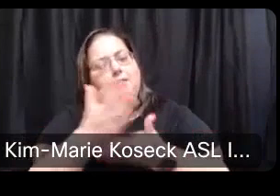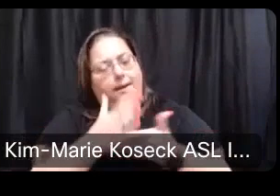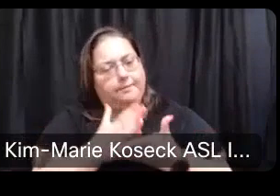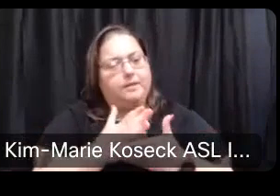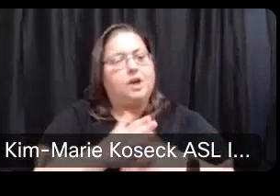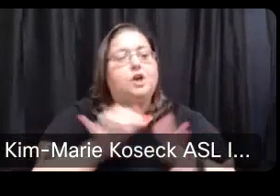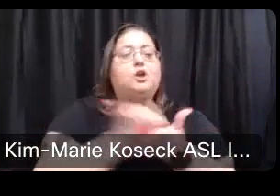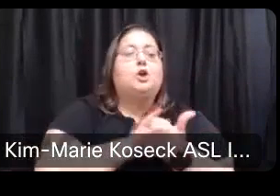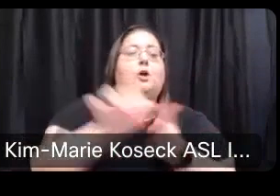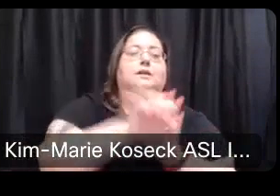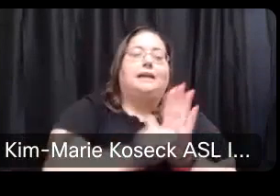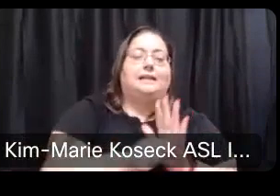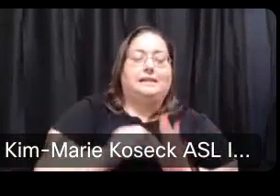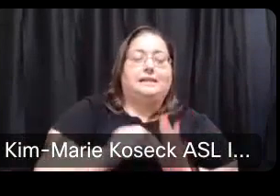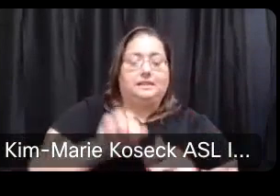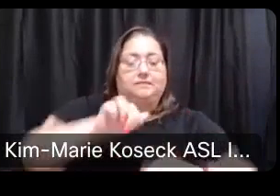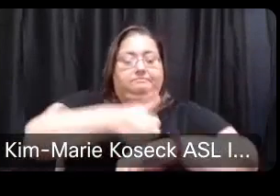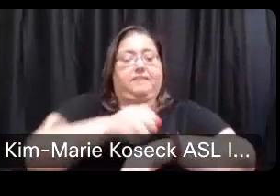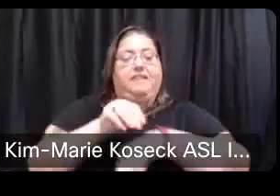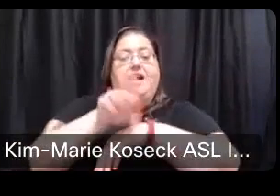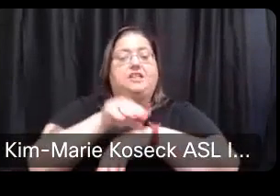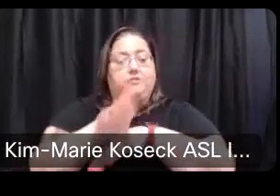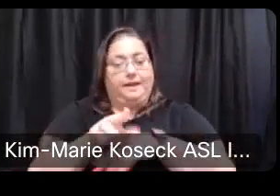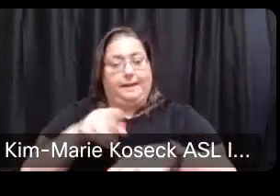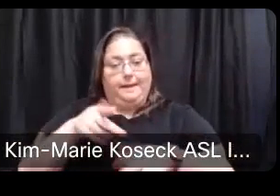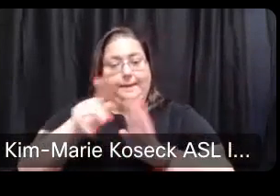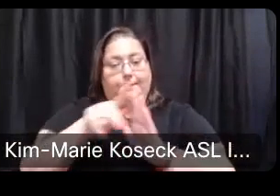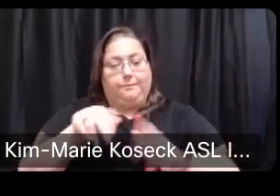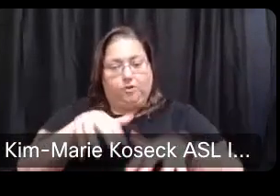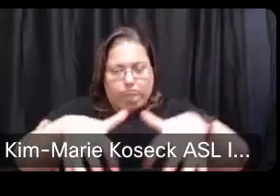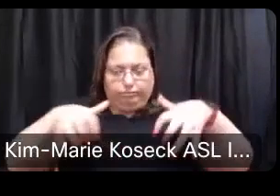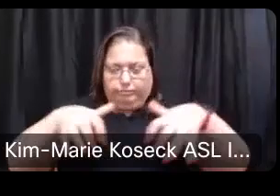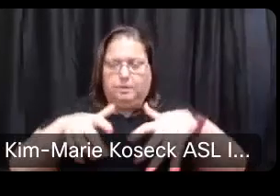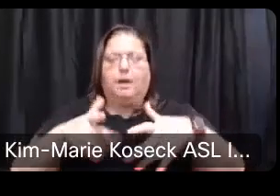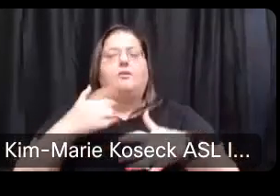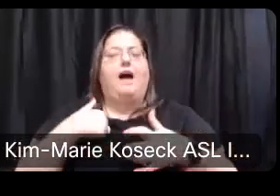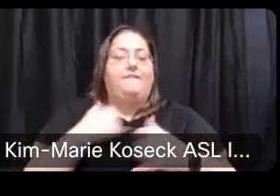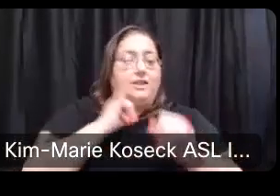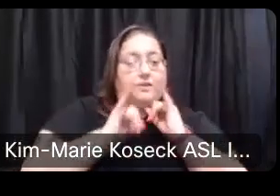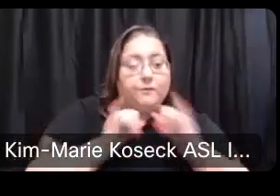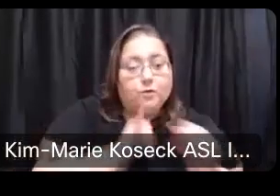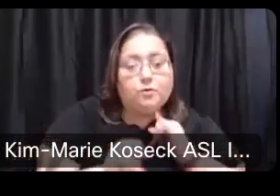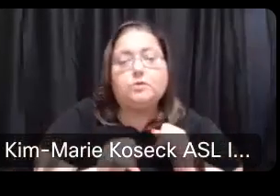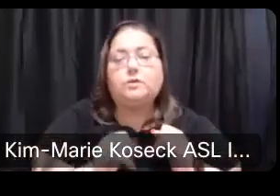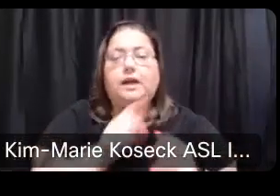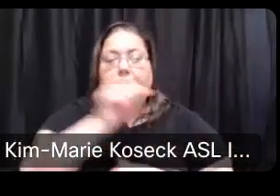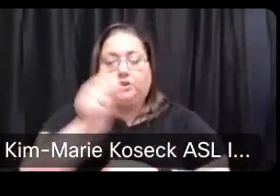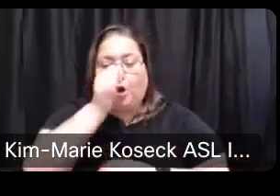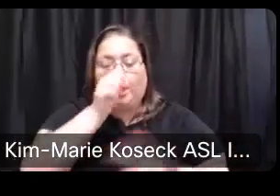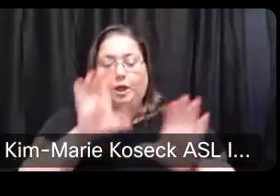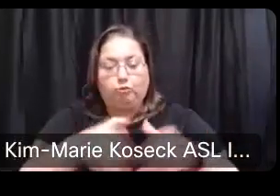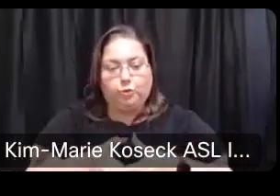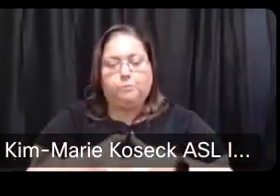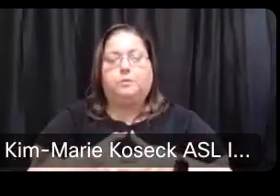setting up advisory panels and will conduct targeted focus groups and interviews to inform what needs should be addressed and